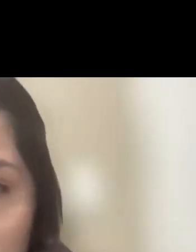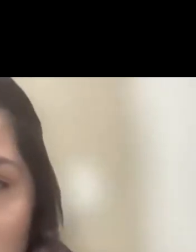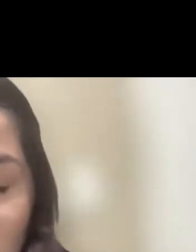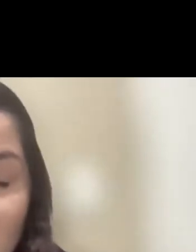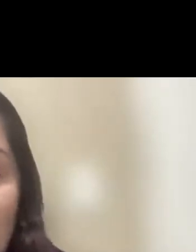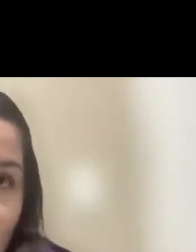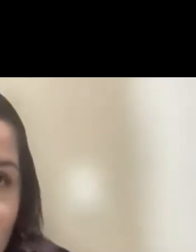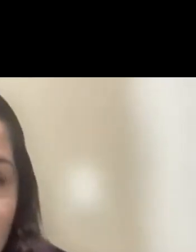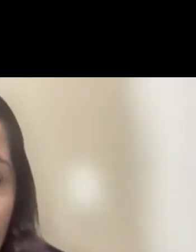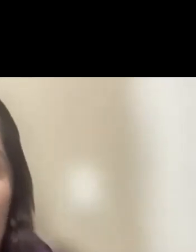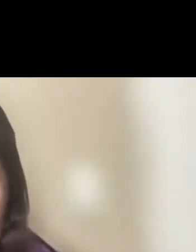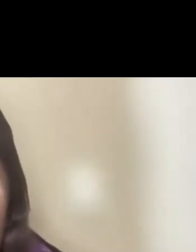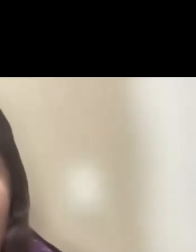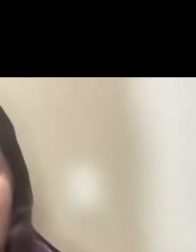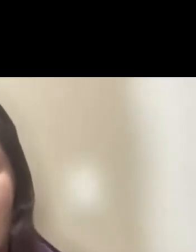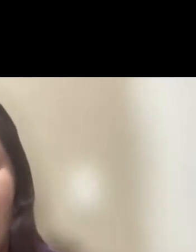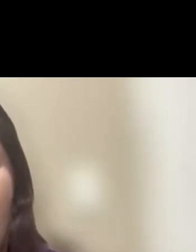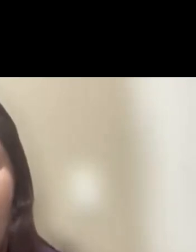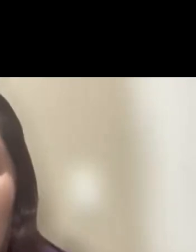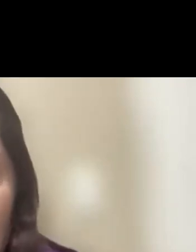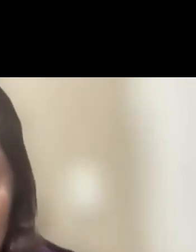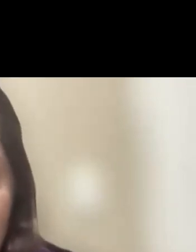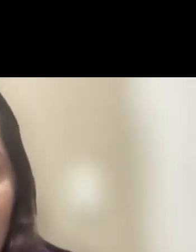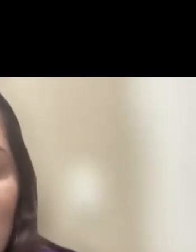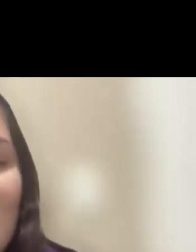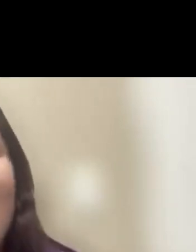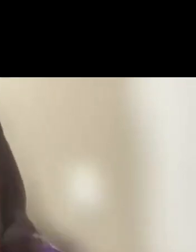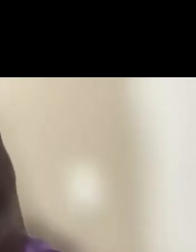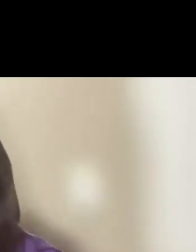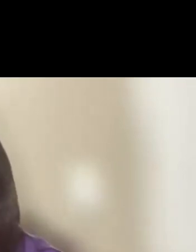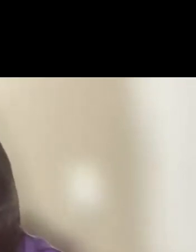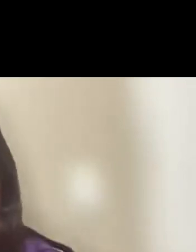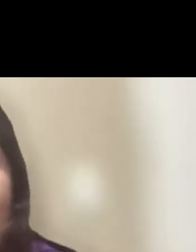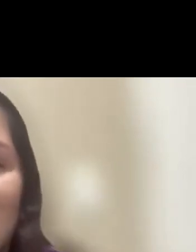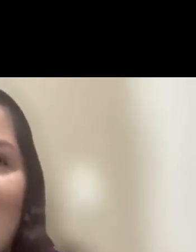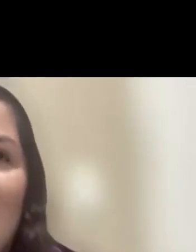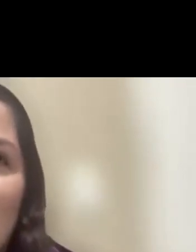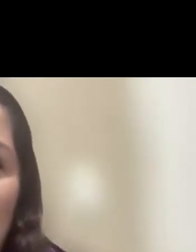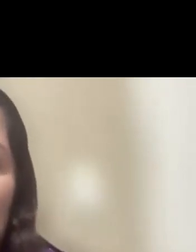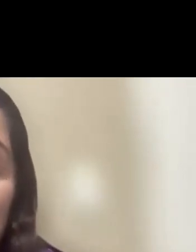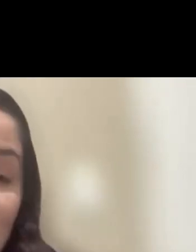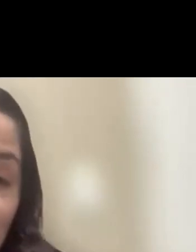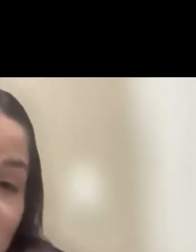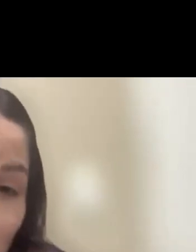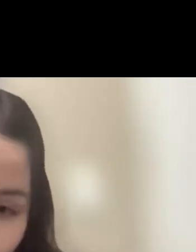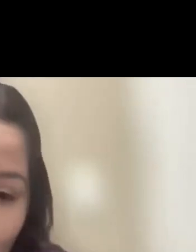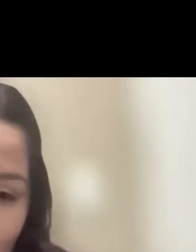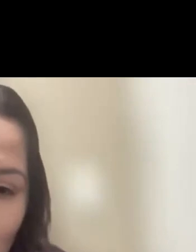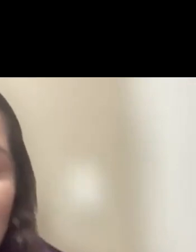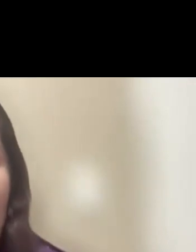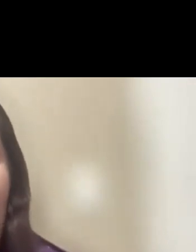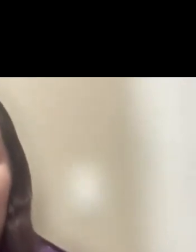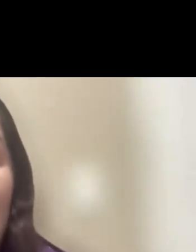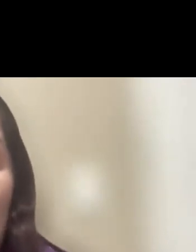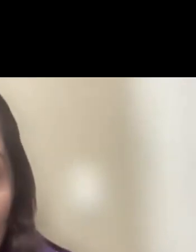some education for my family and I about the disease so we can get informed. But none of that really happened. When my dad was in the